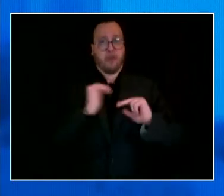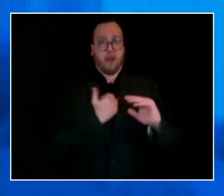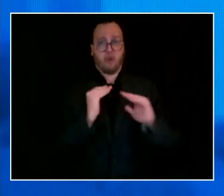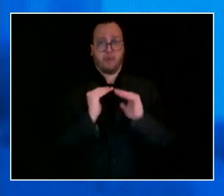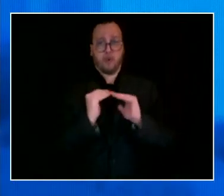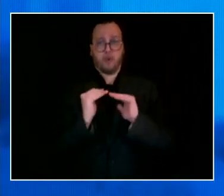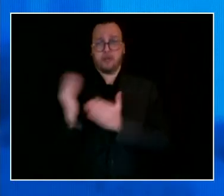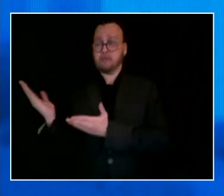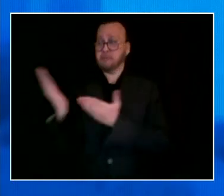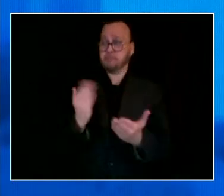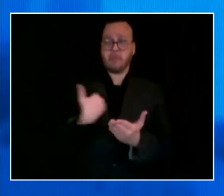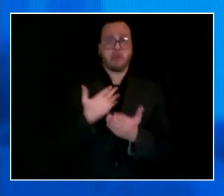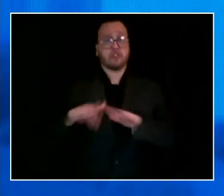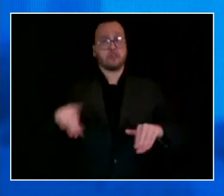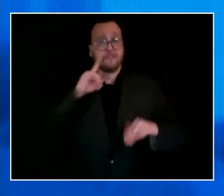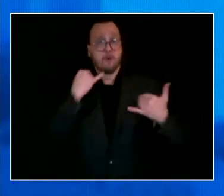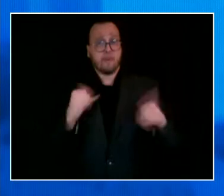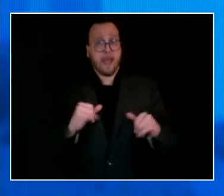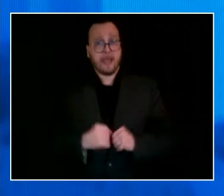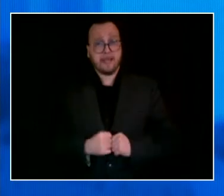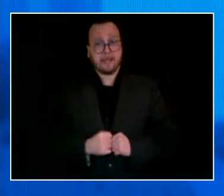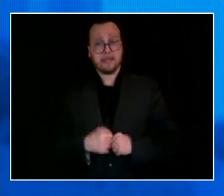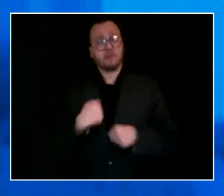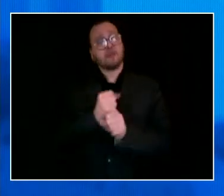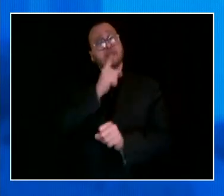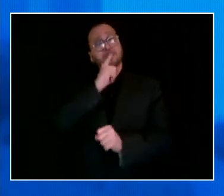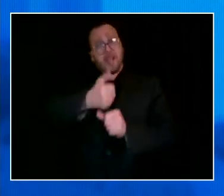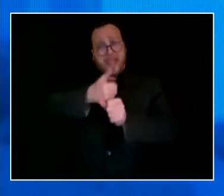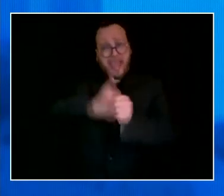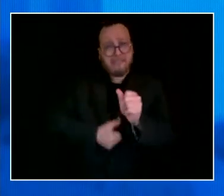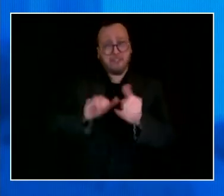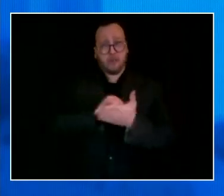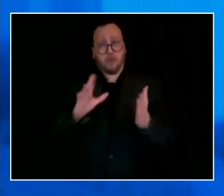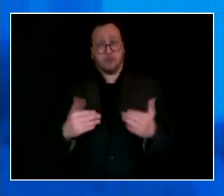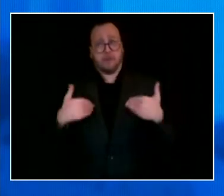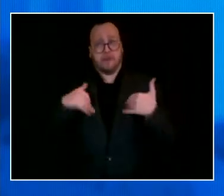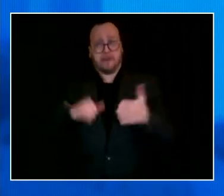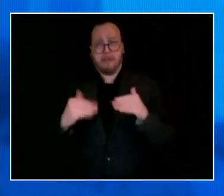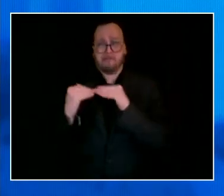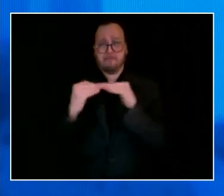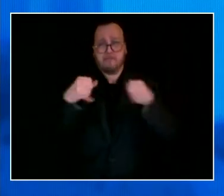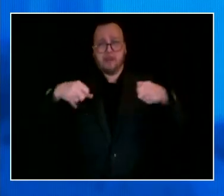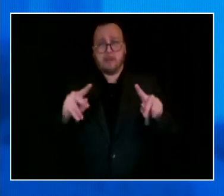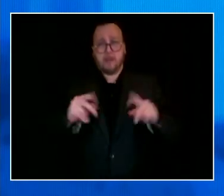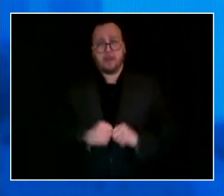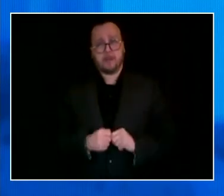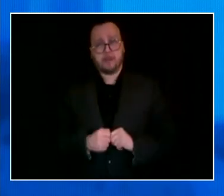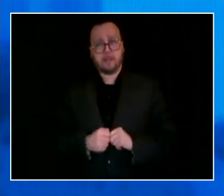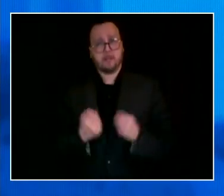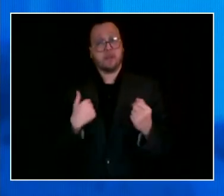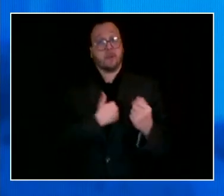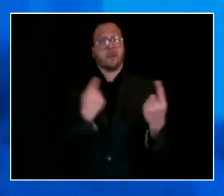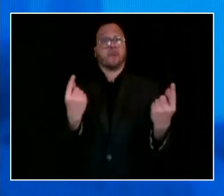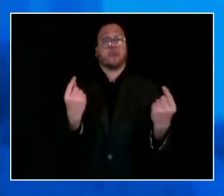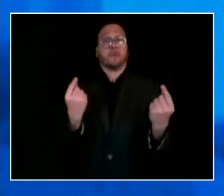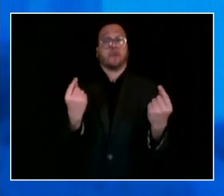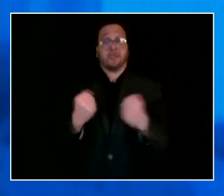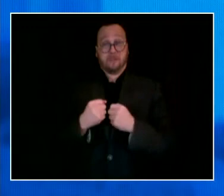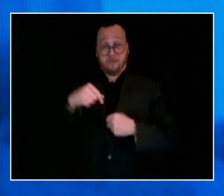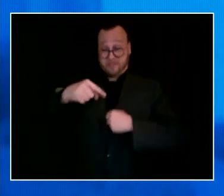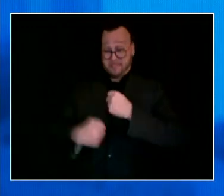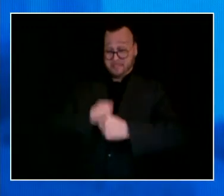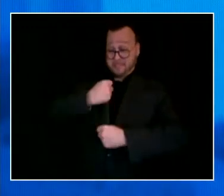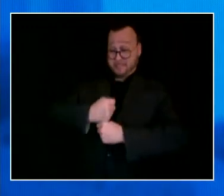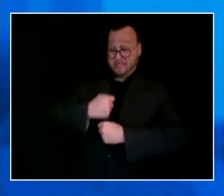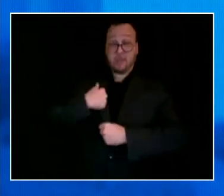play. We have to make sure every New Yorker has that opportunity. So here's what we're going to do. This year, we're going to put